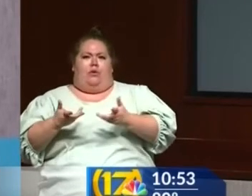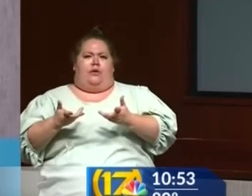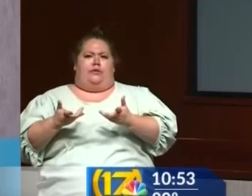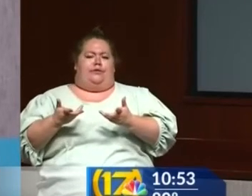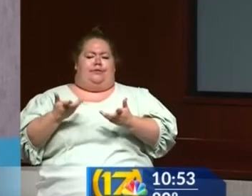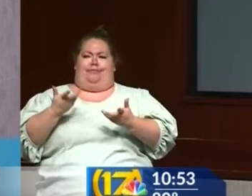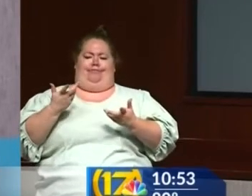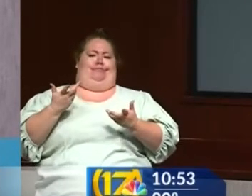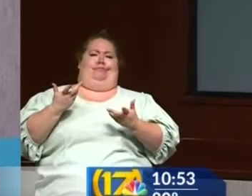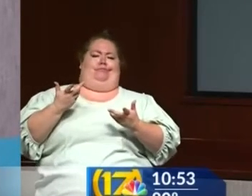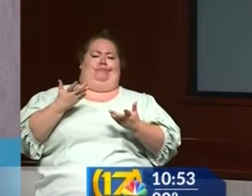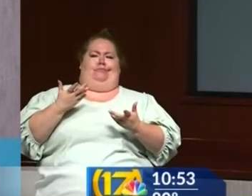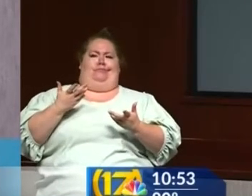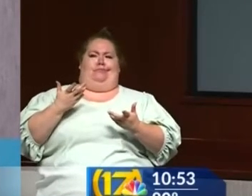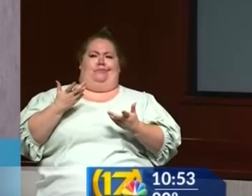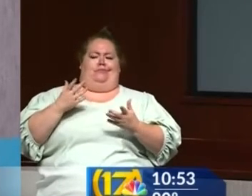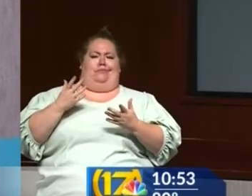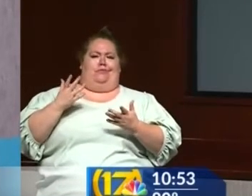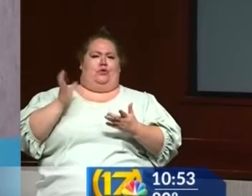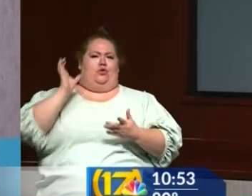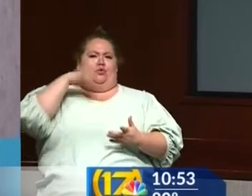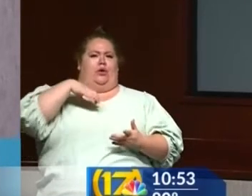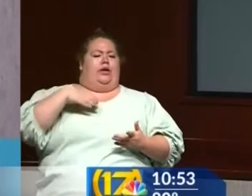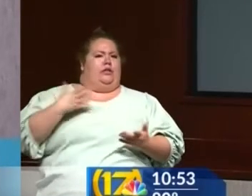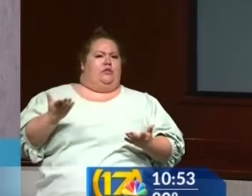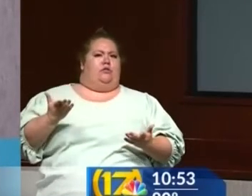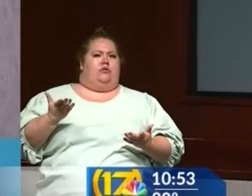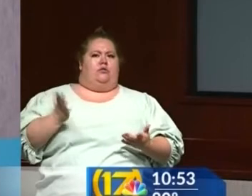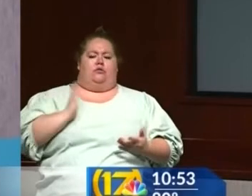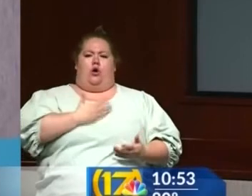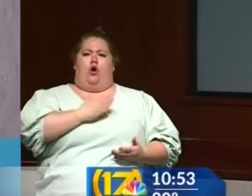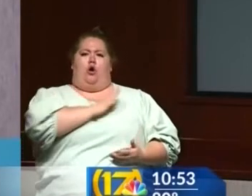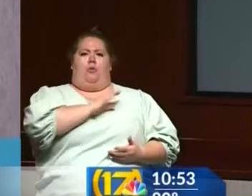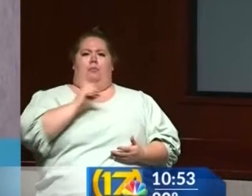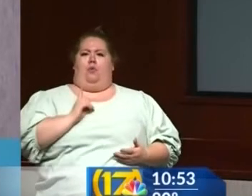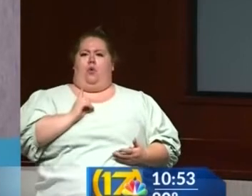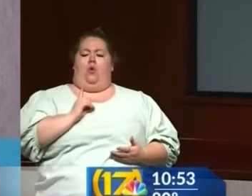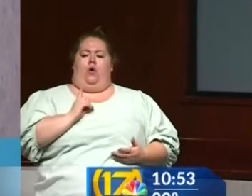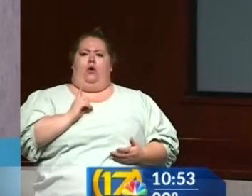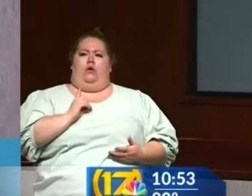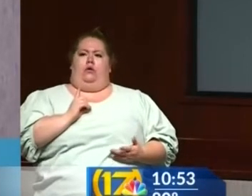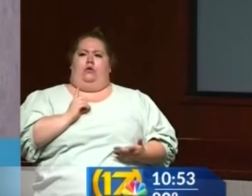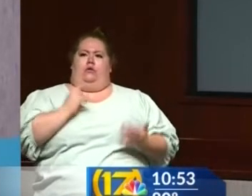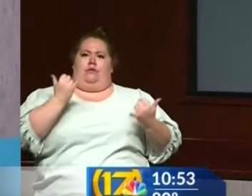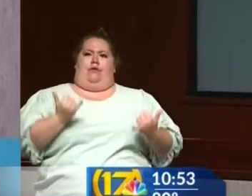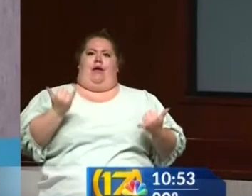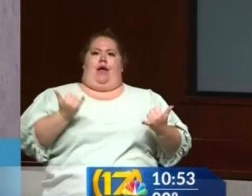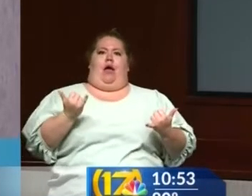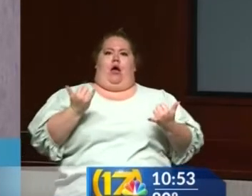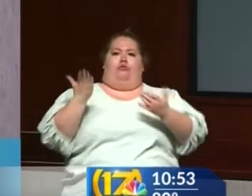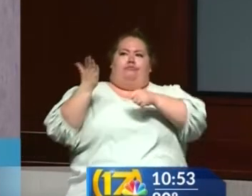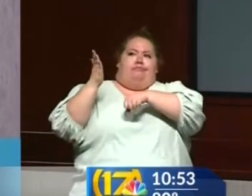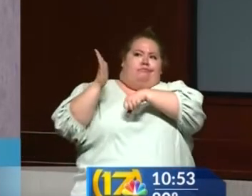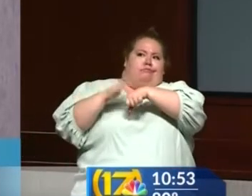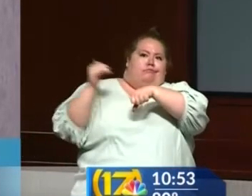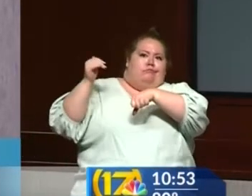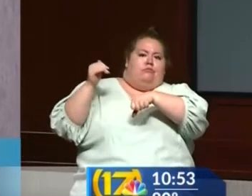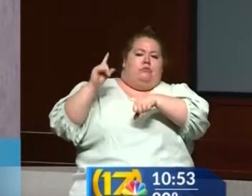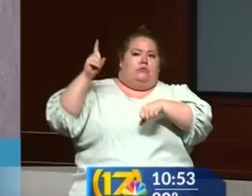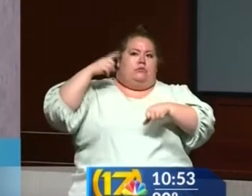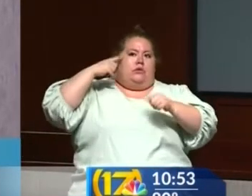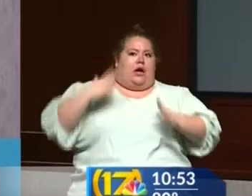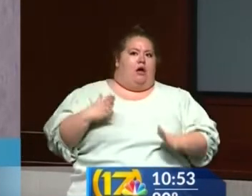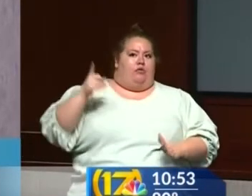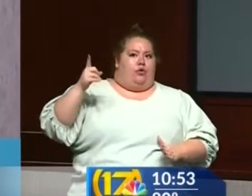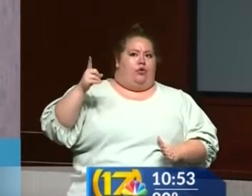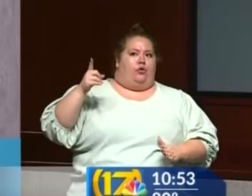a source of our frustration, which is why our board is calling on the governor